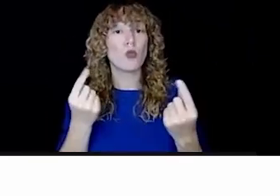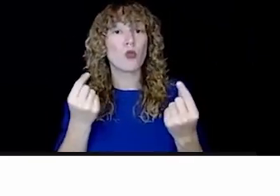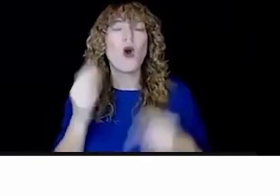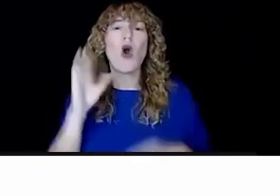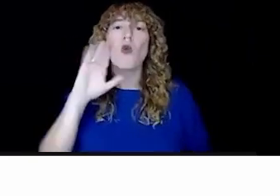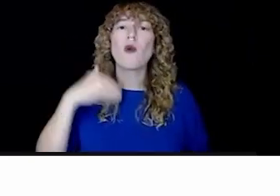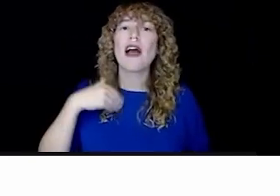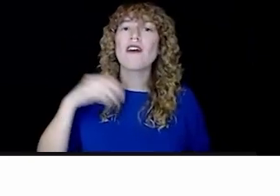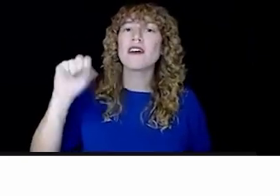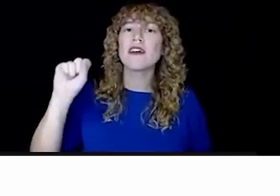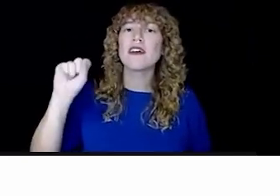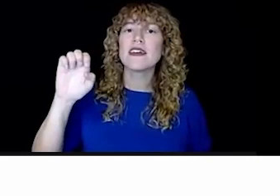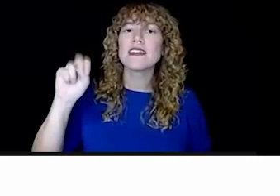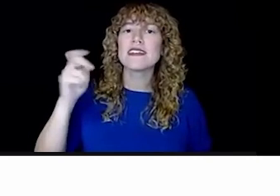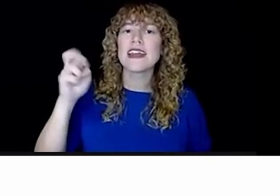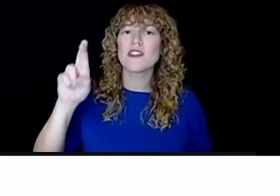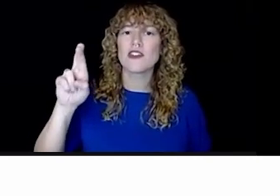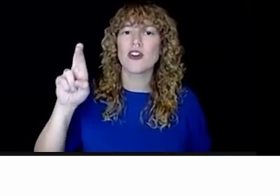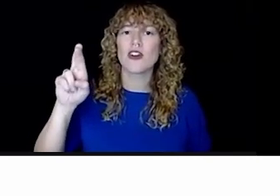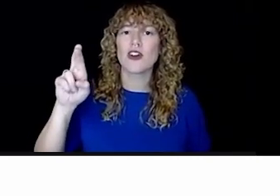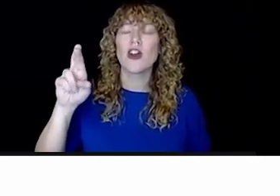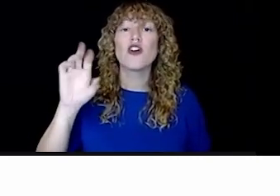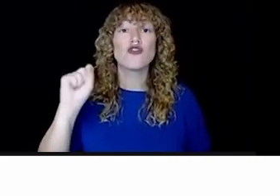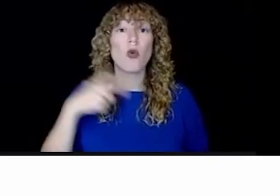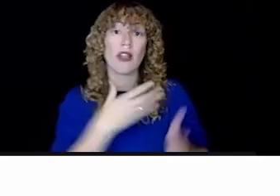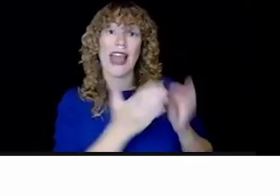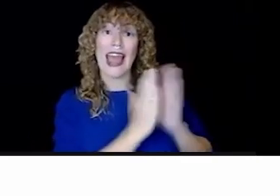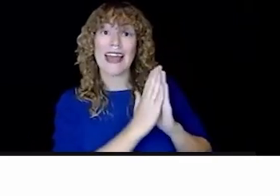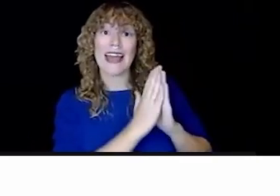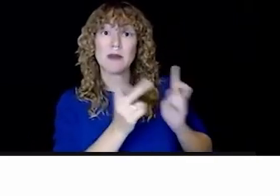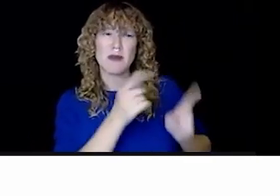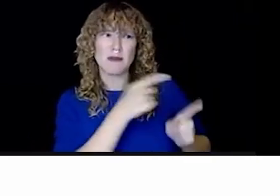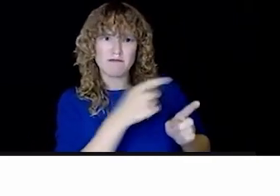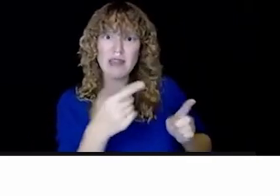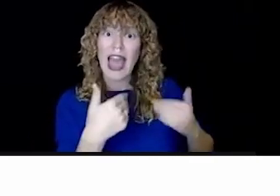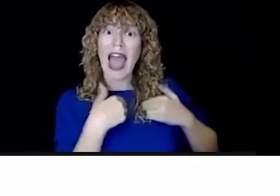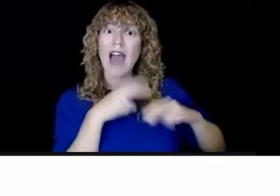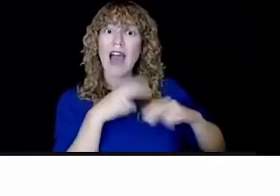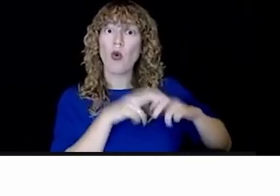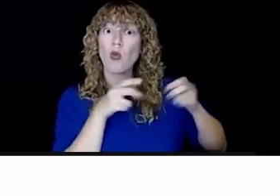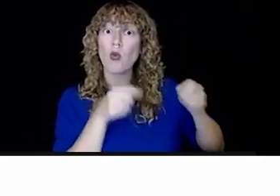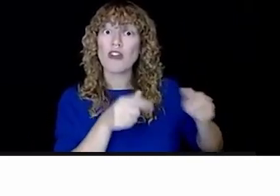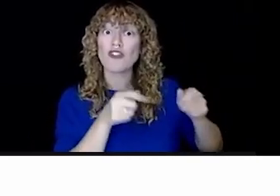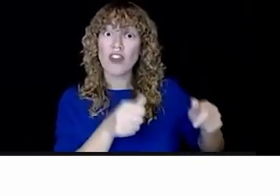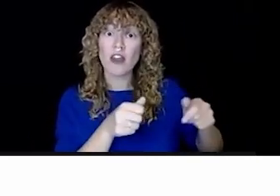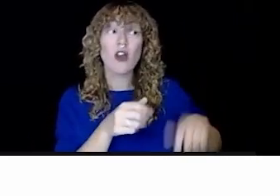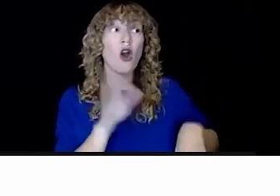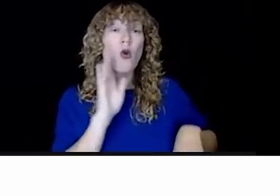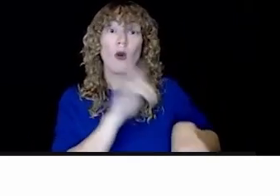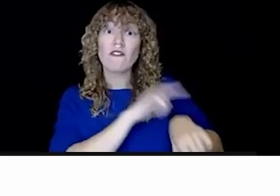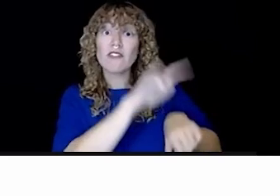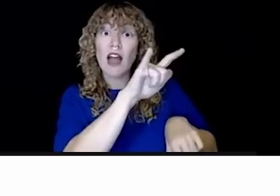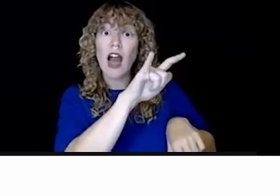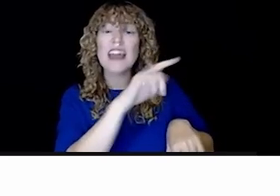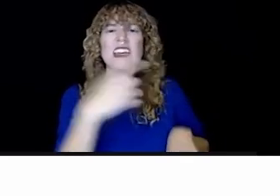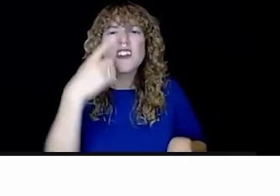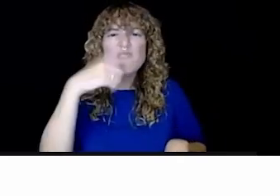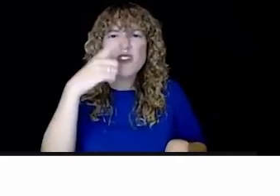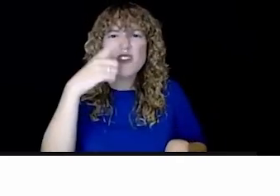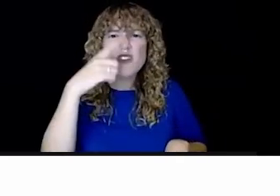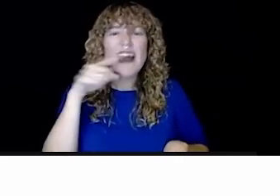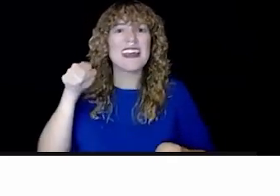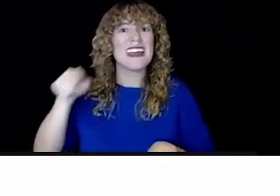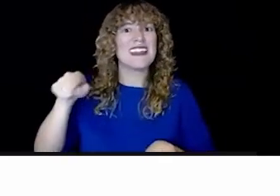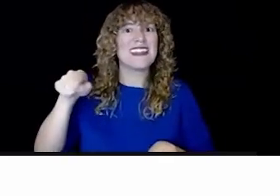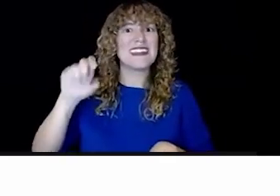will recruit people with wheelchairs that are flying to attach a data logger to their wheelchair while they're flying so